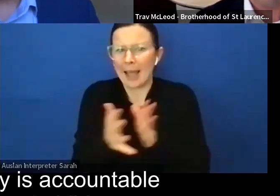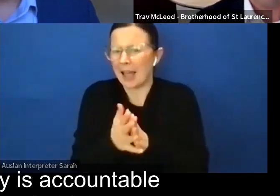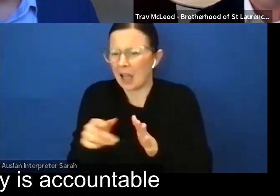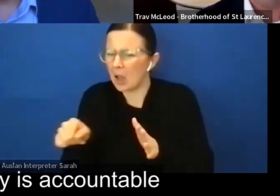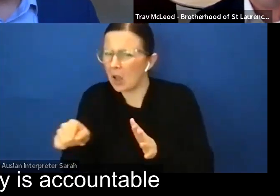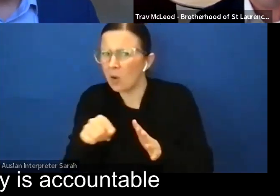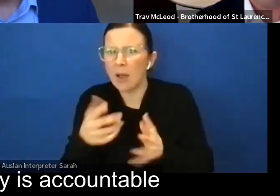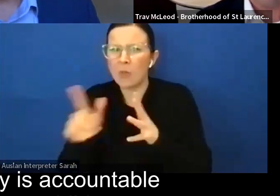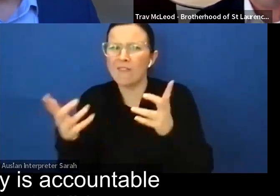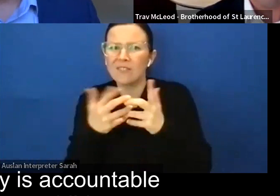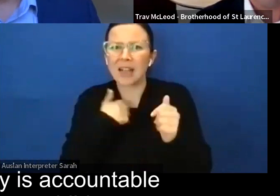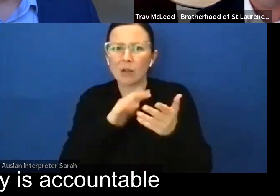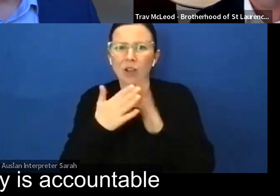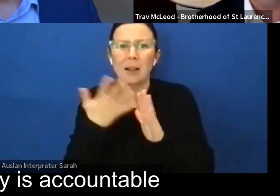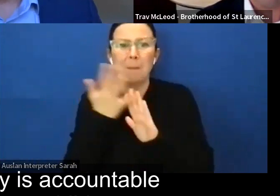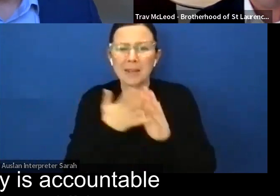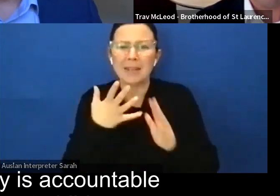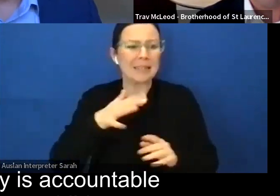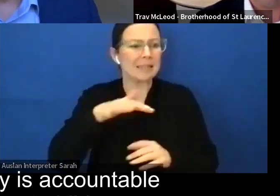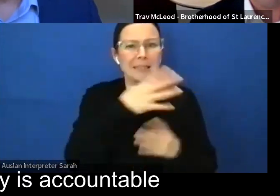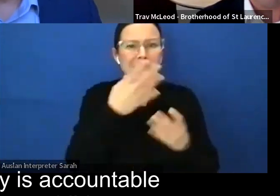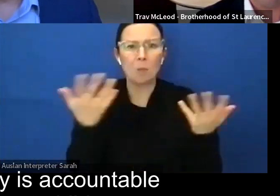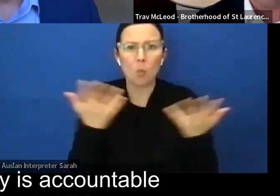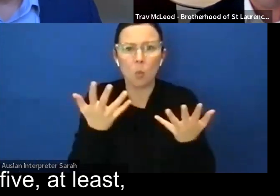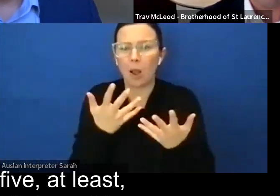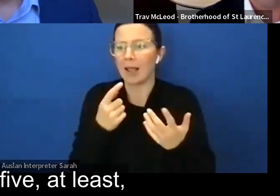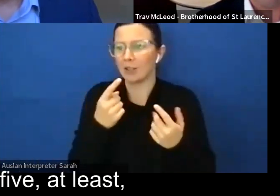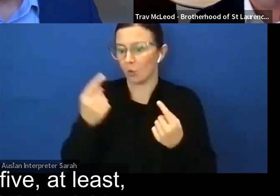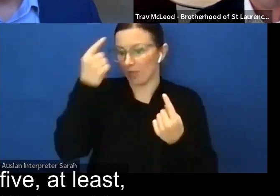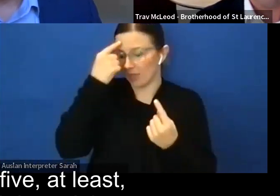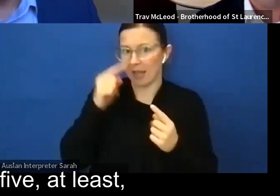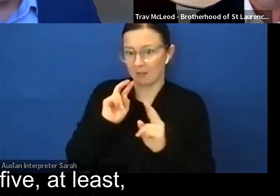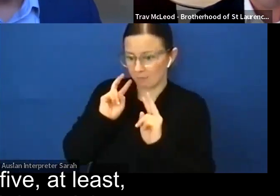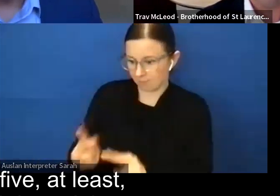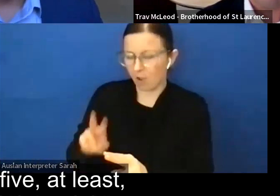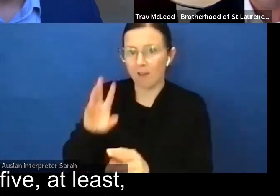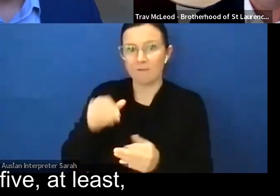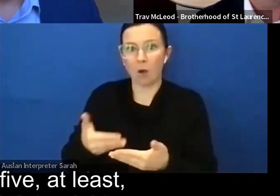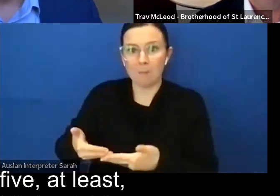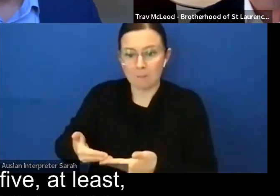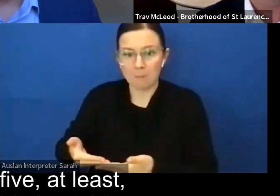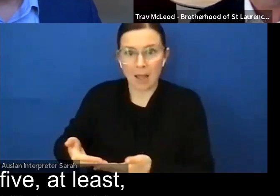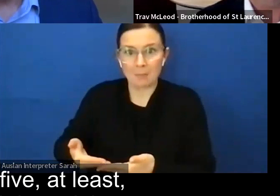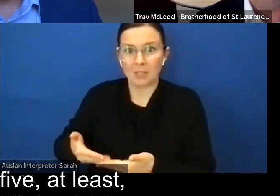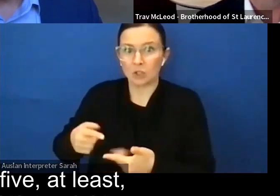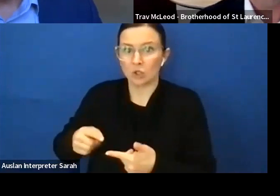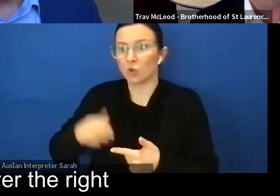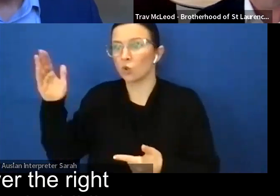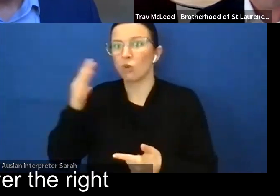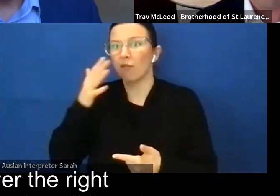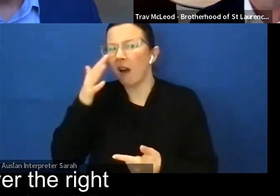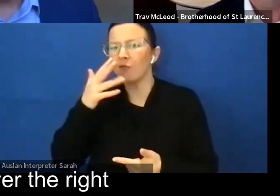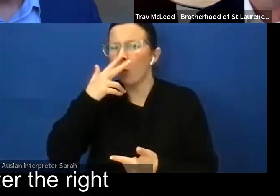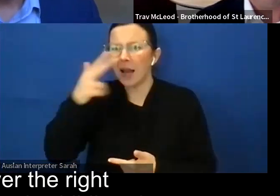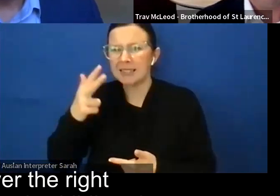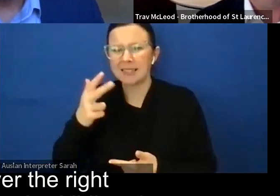somebody is accountable and is looking at children from birth to 5, at least, some say birth to 8, but whatever